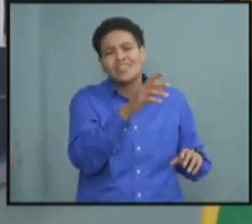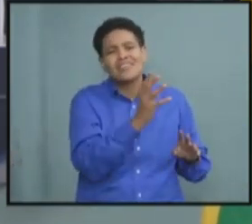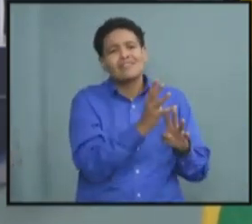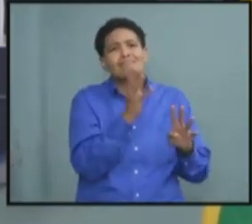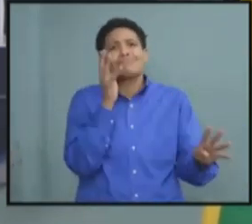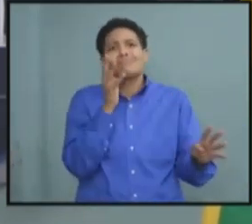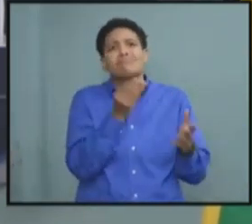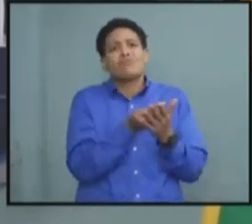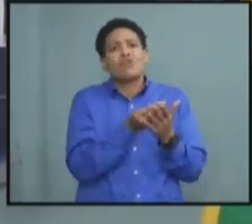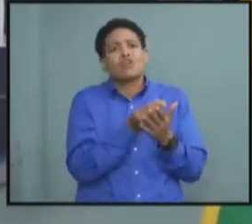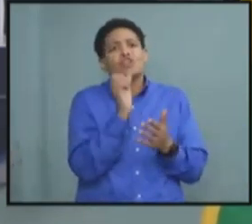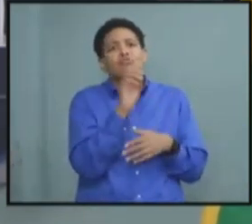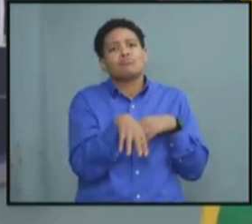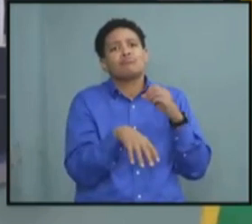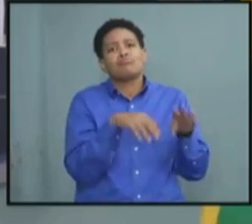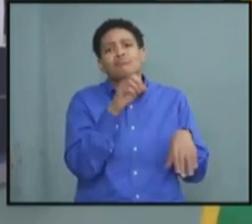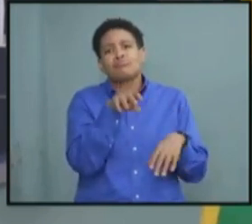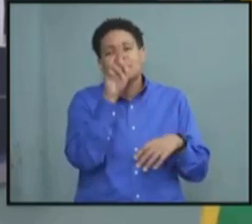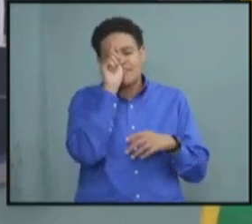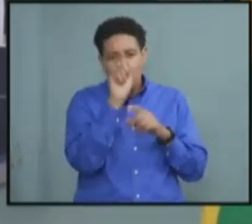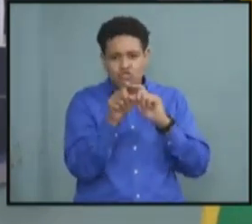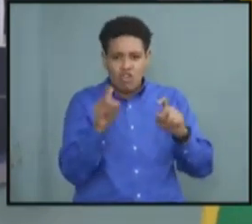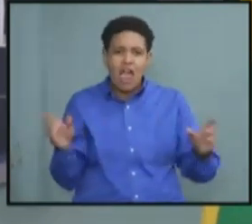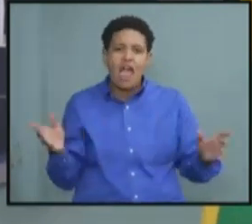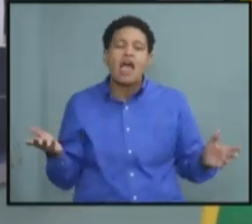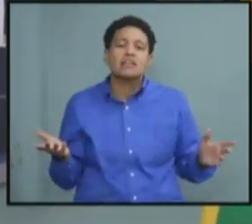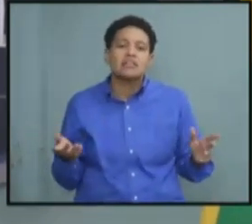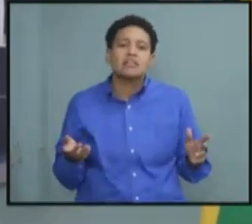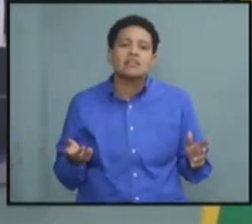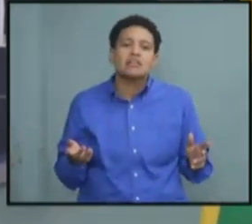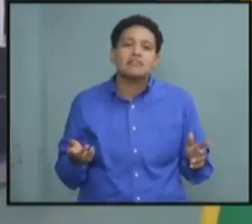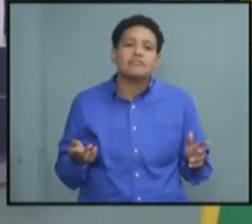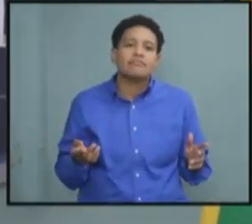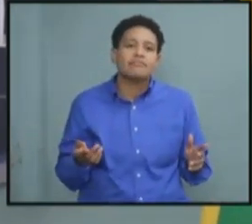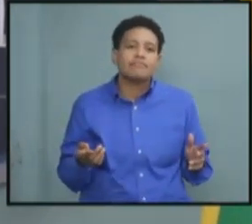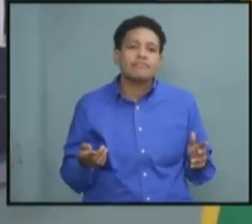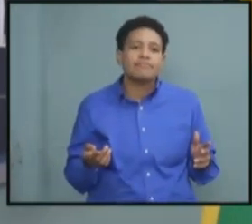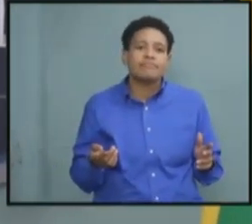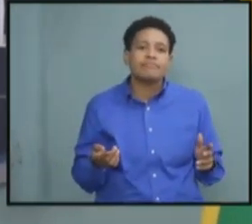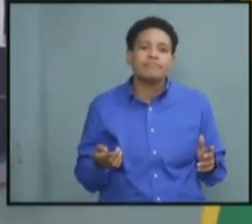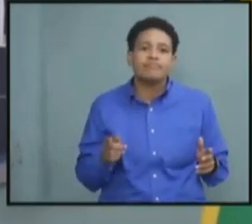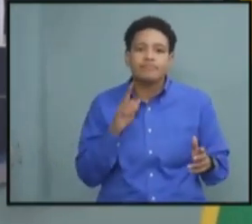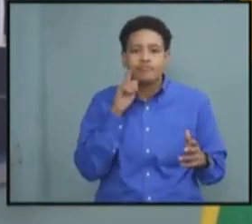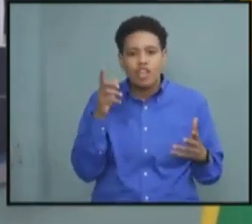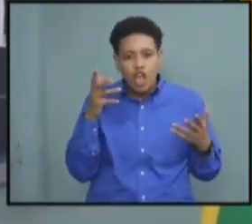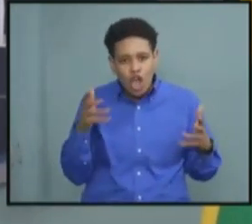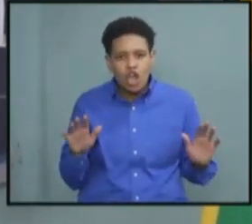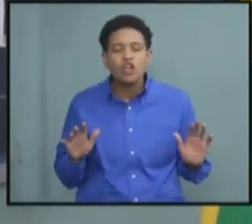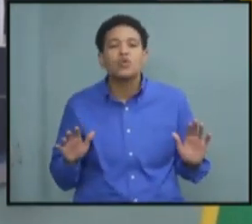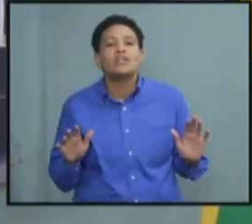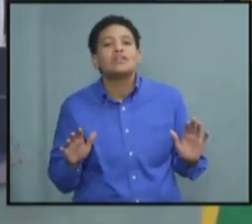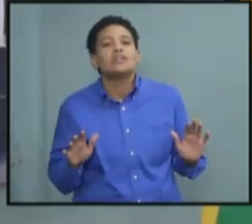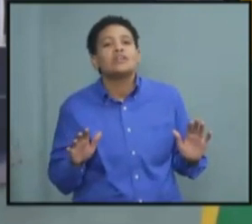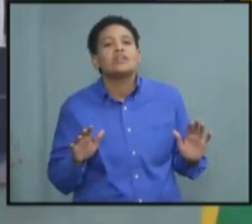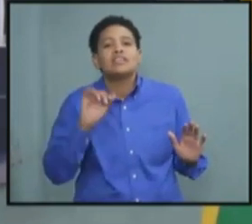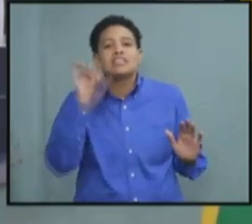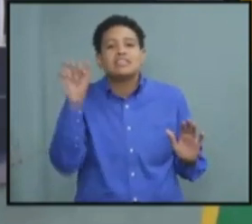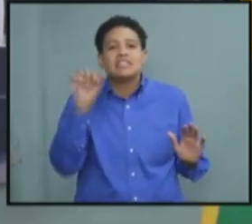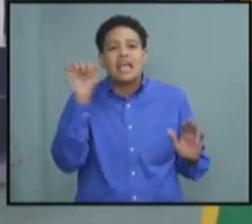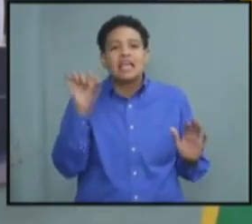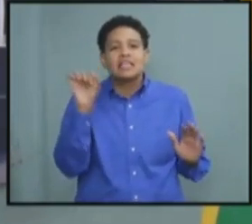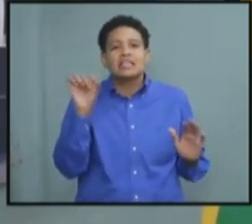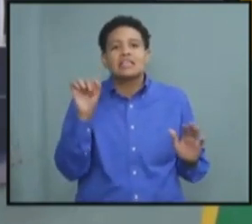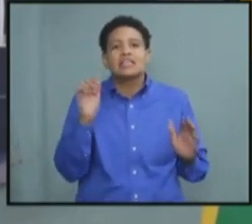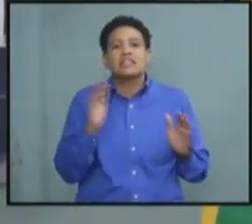facility for those grants, was concluded, or that process was concluded on Saturday.